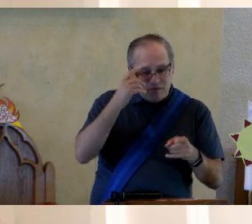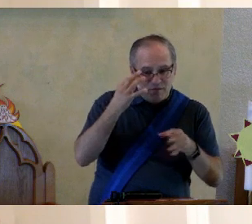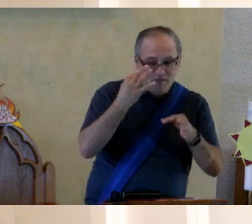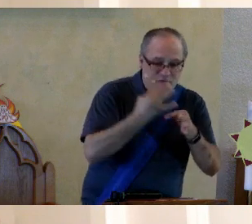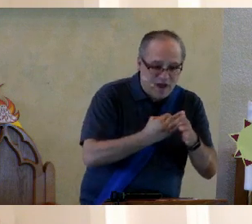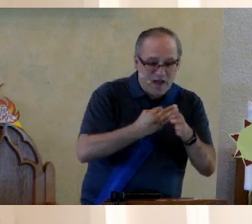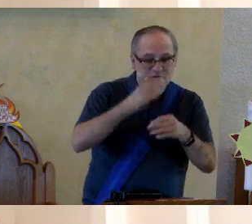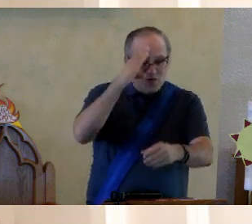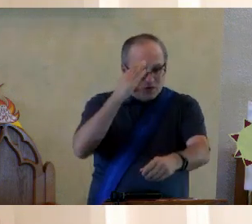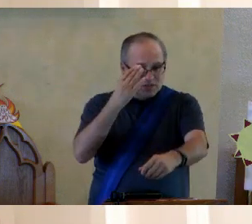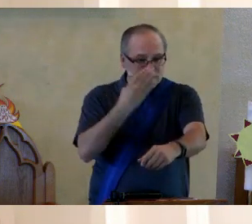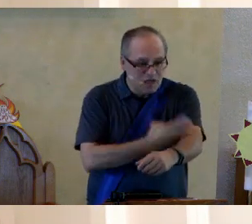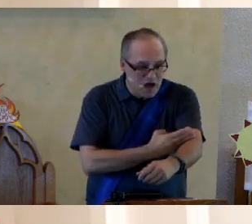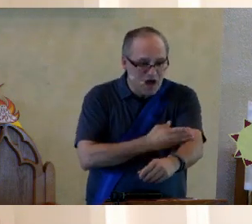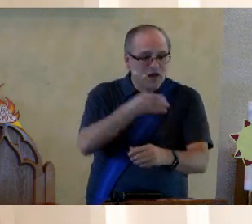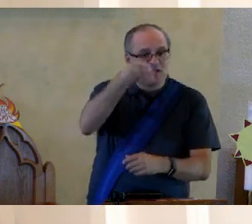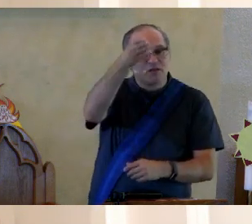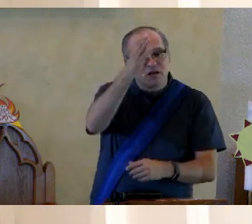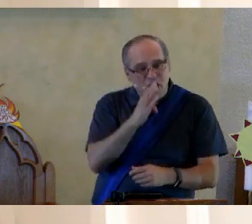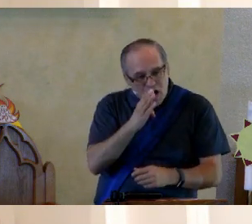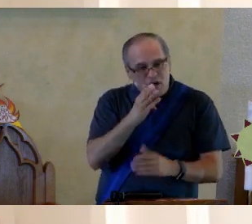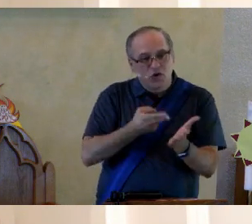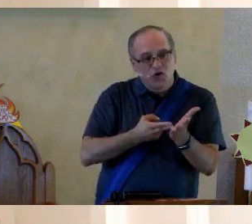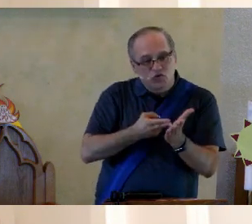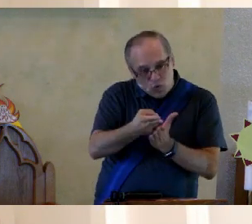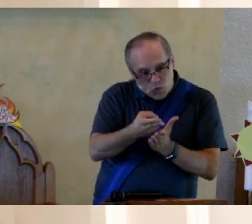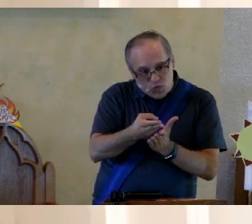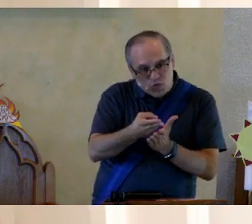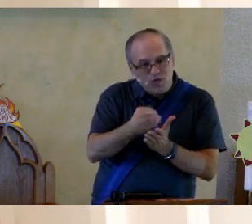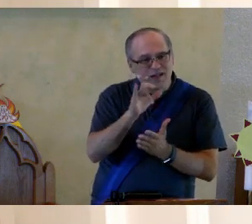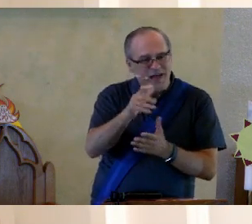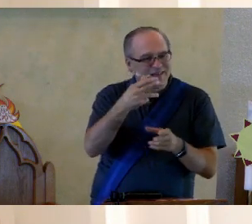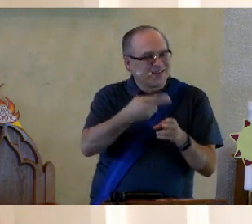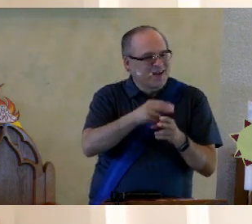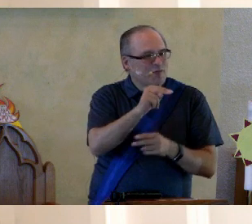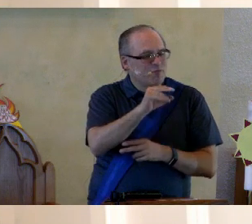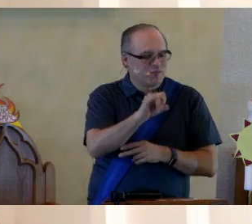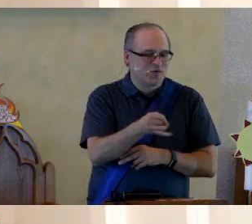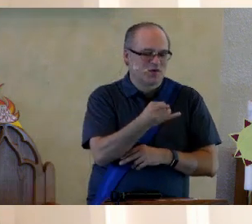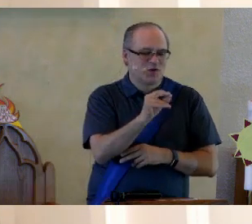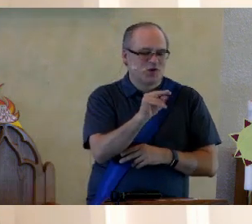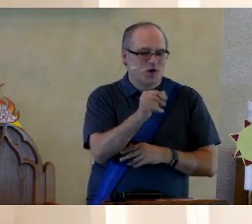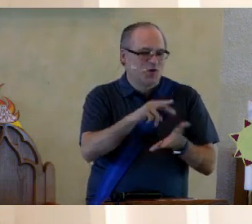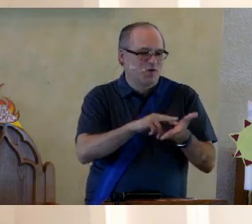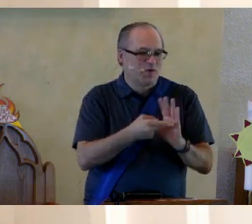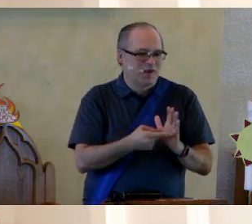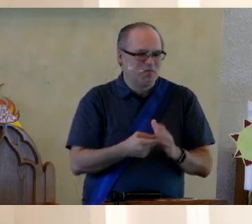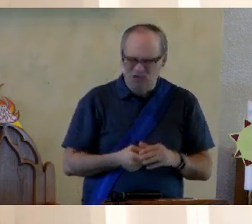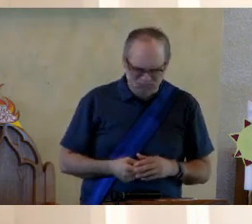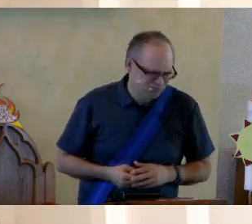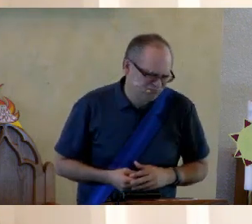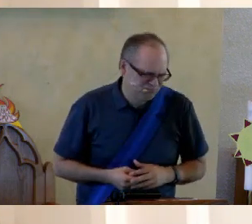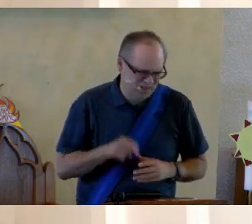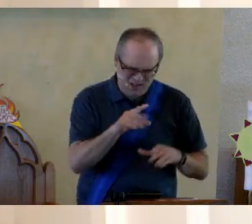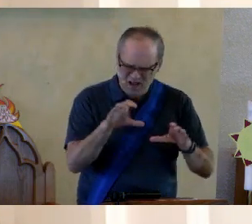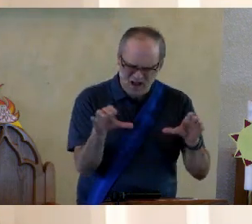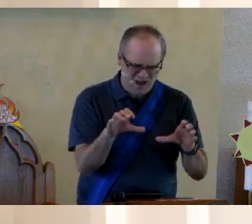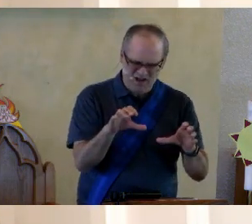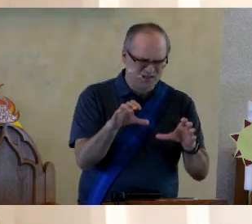of Yahweh's truth. His actions, however, suggested that he was anything but that. He boarded a